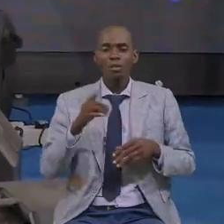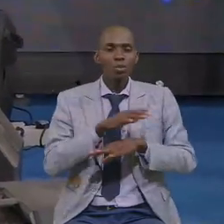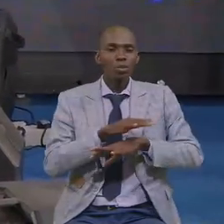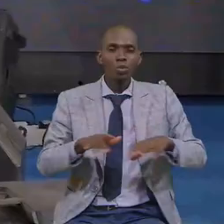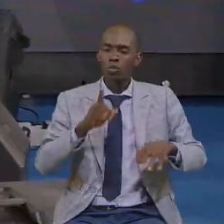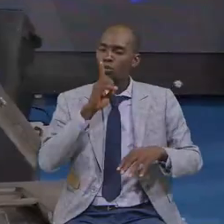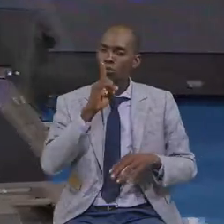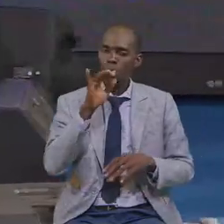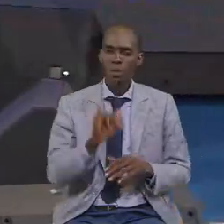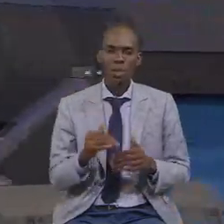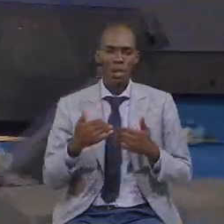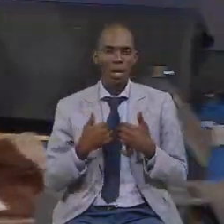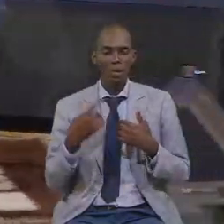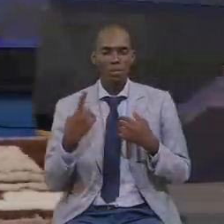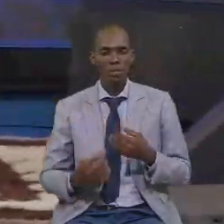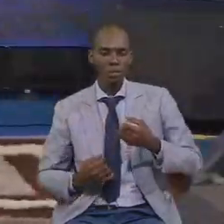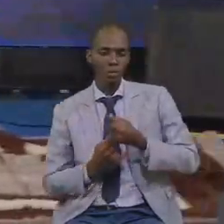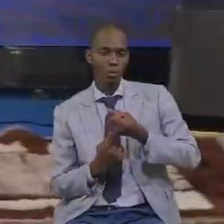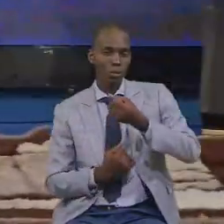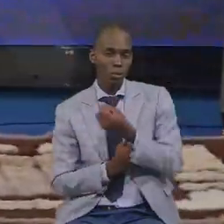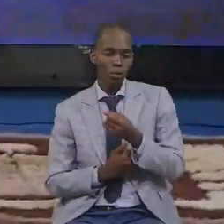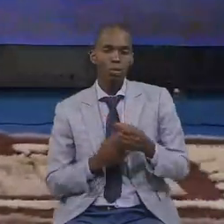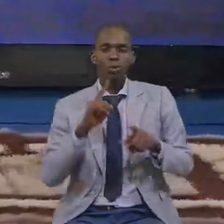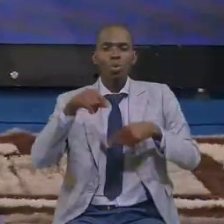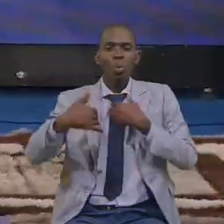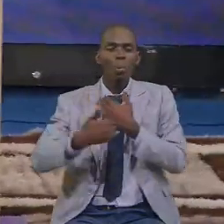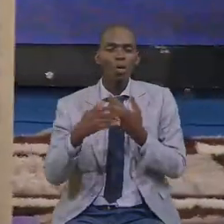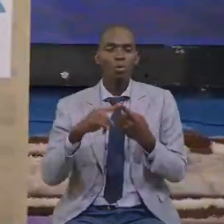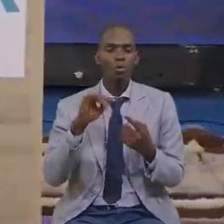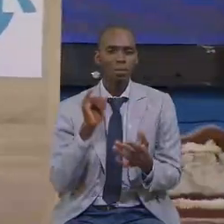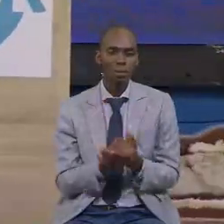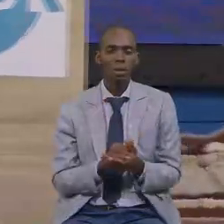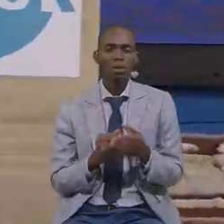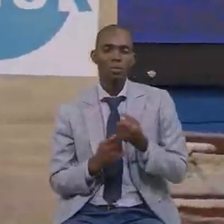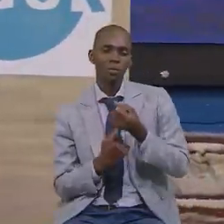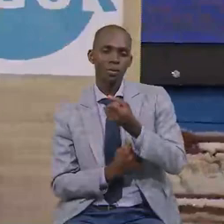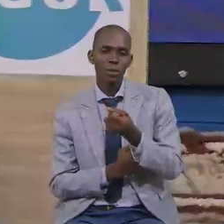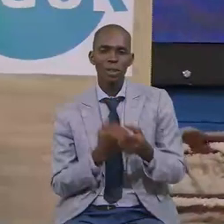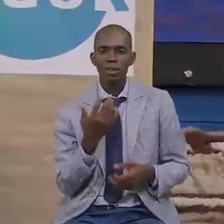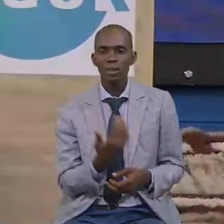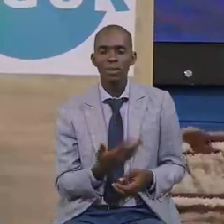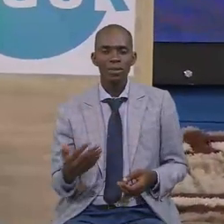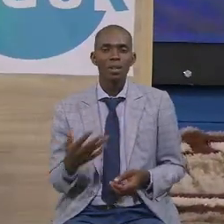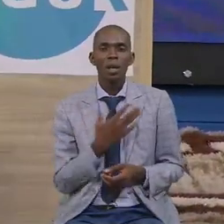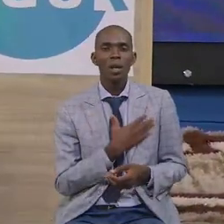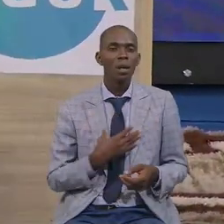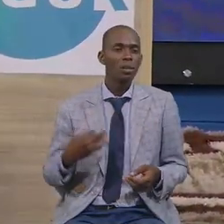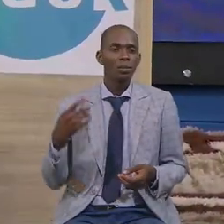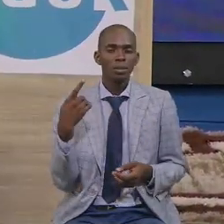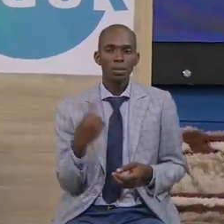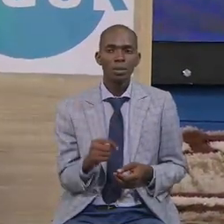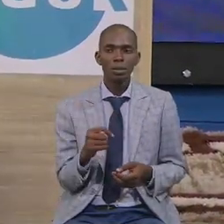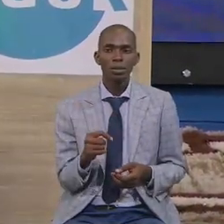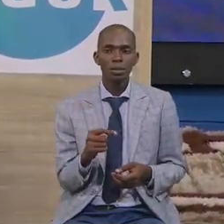the foundation, you go back to that foundational sin and you train